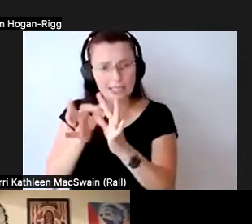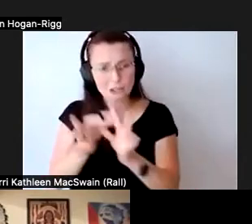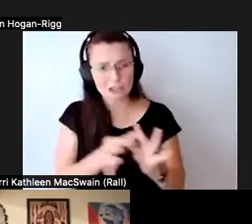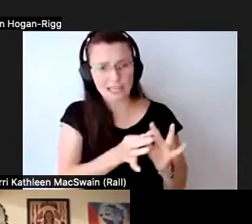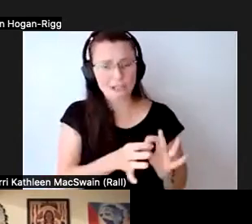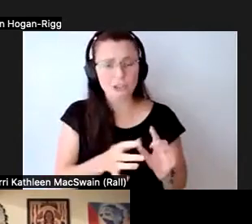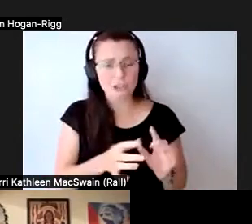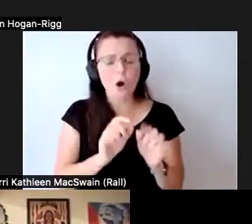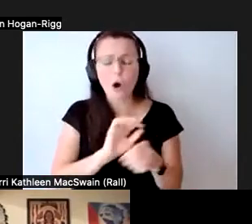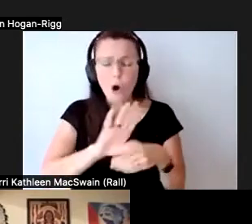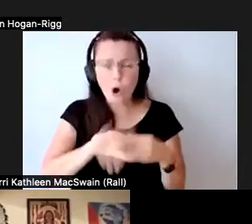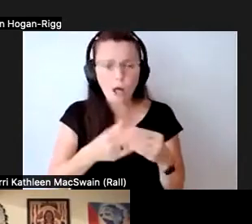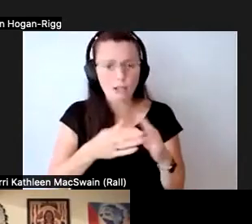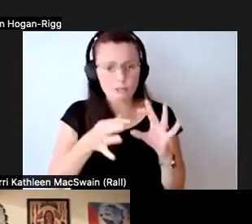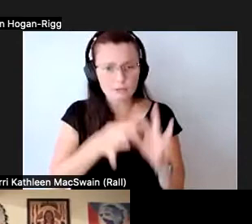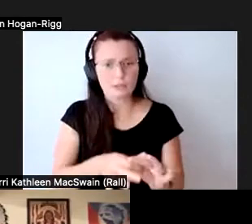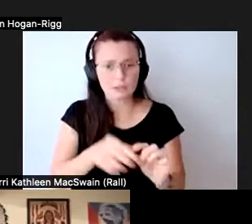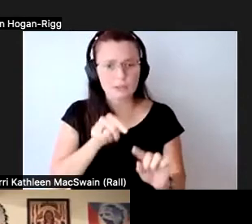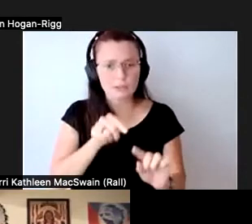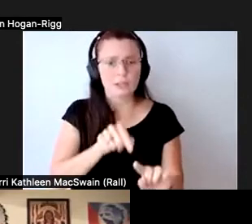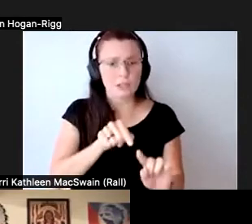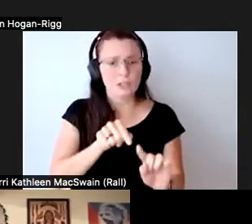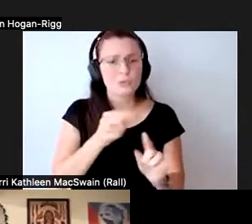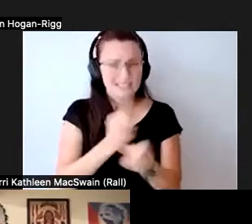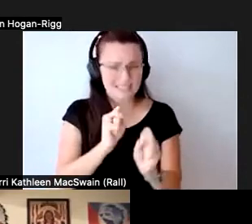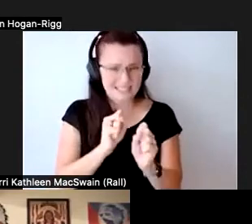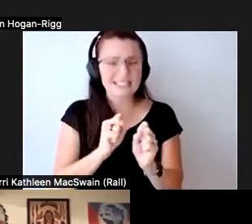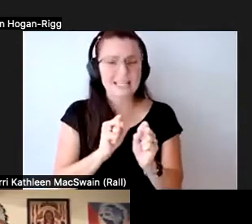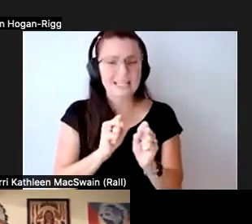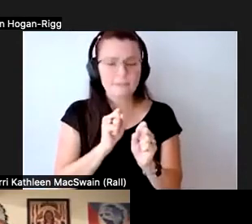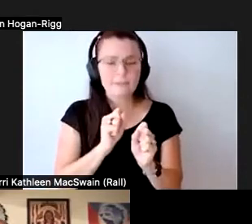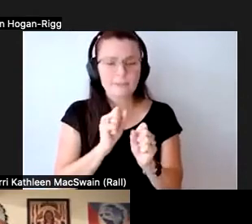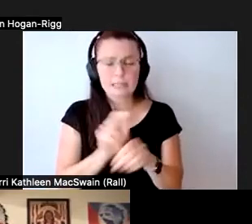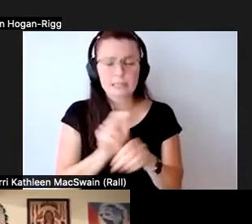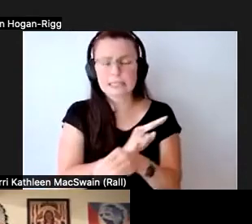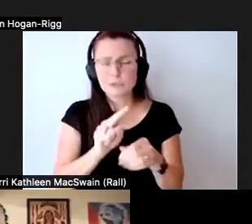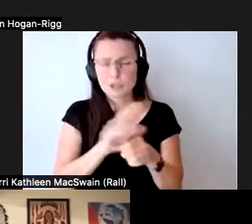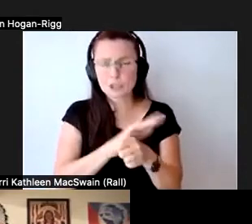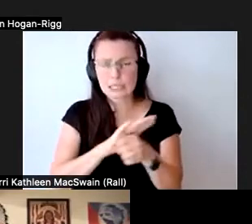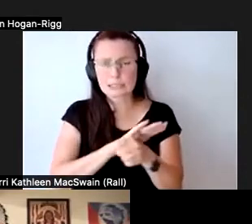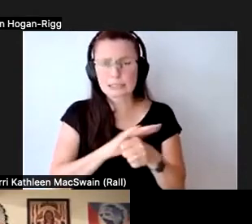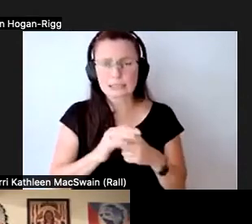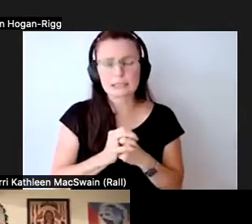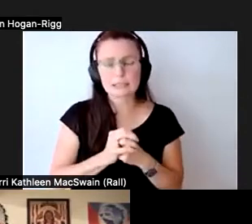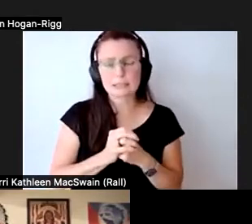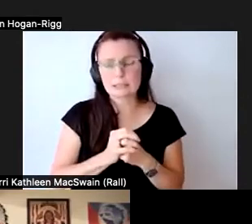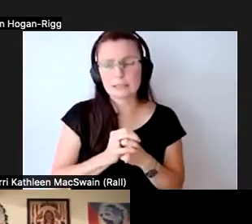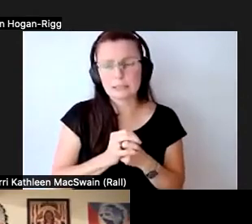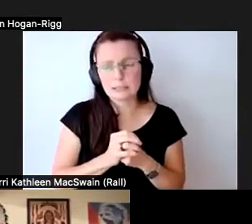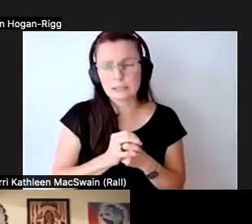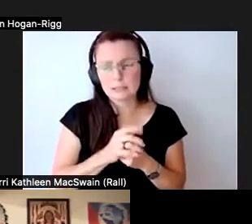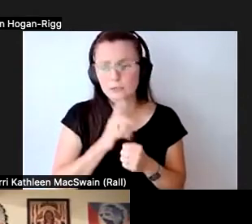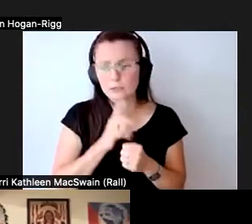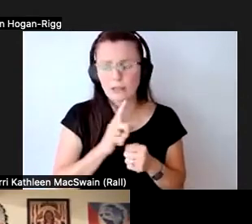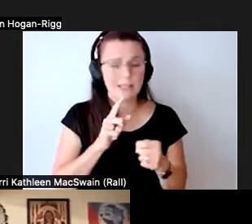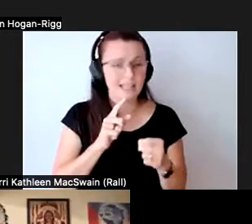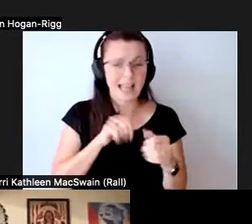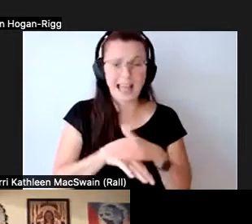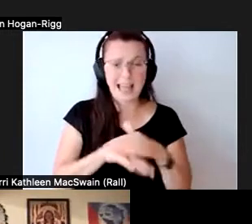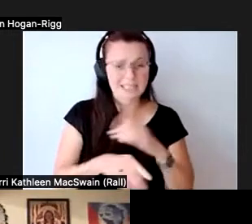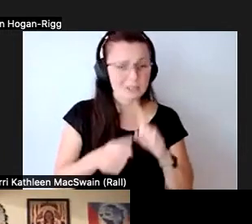So low threshold medical services, access to Suboxone, access